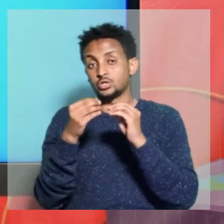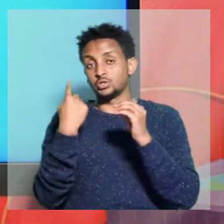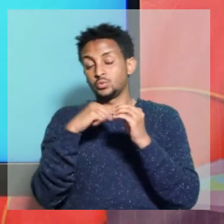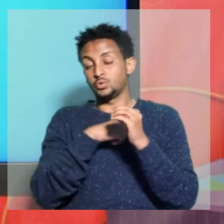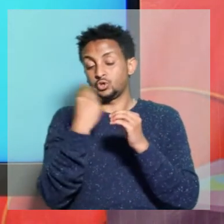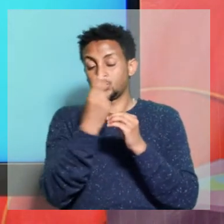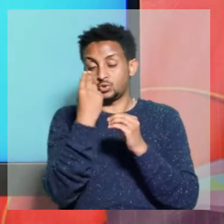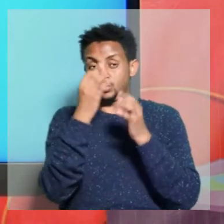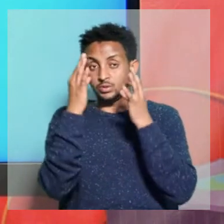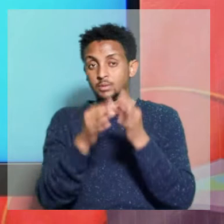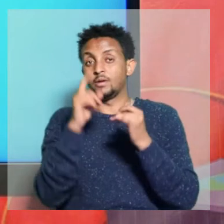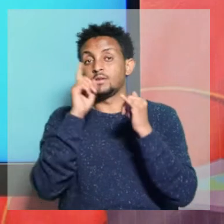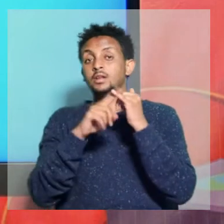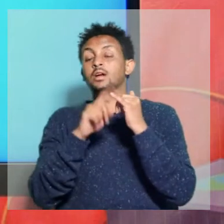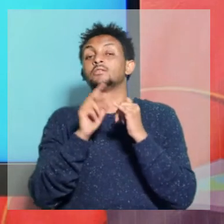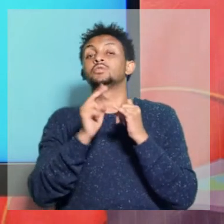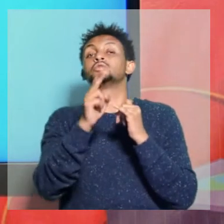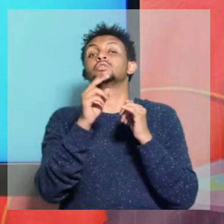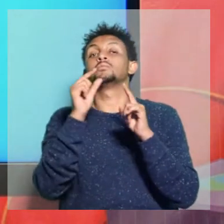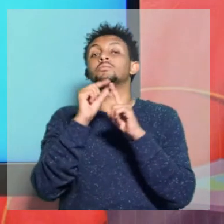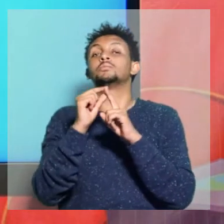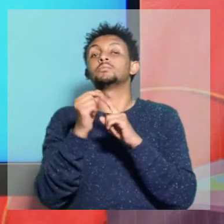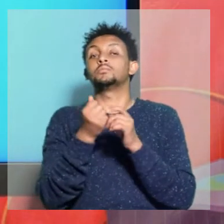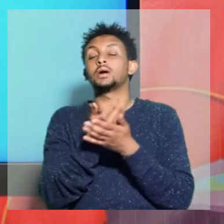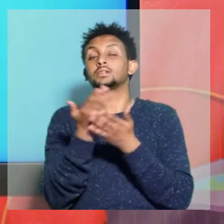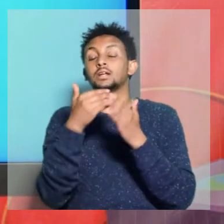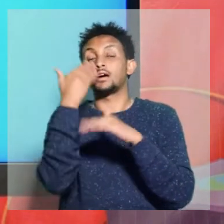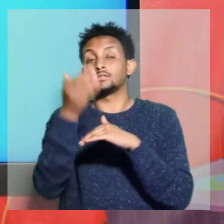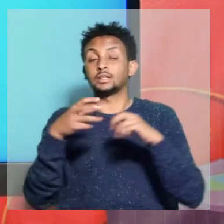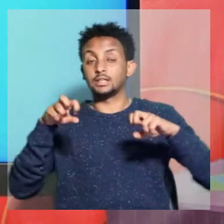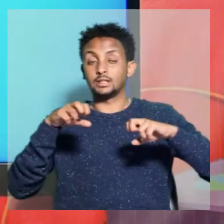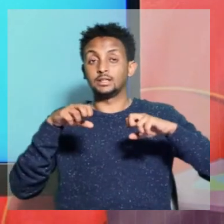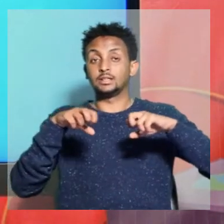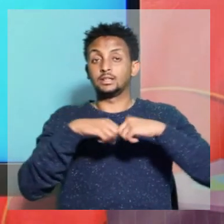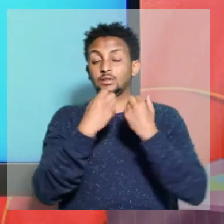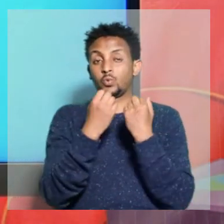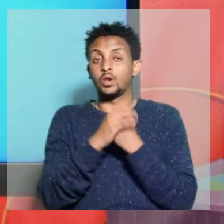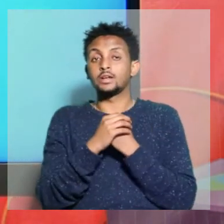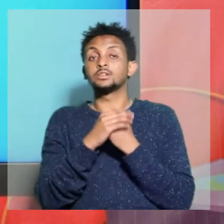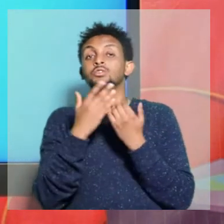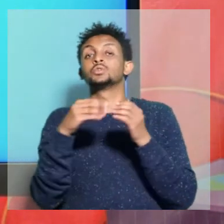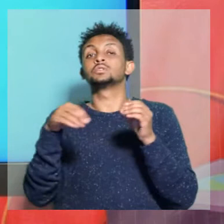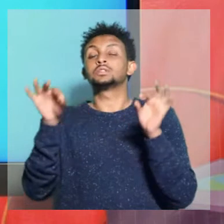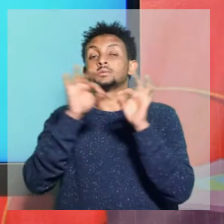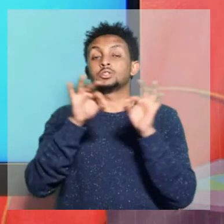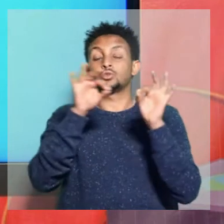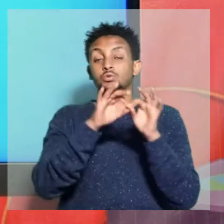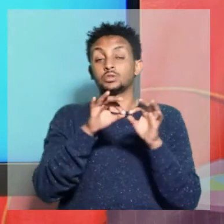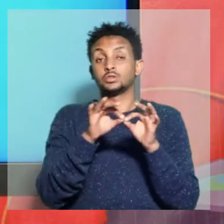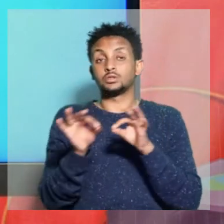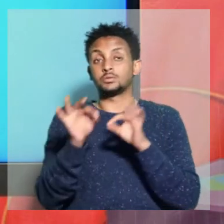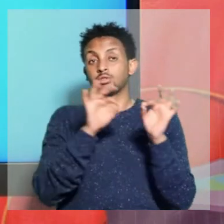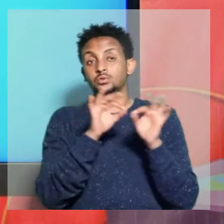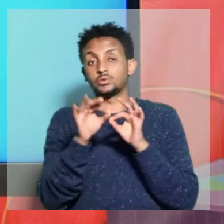to determine the final velocity of particles after they elastically collide. So substituting this, twice